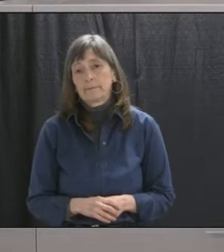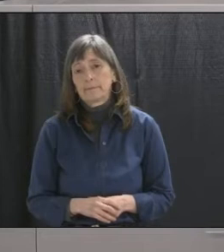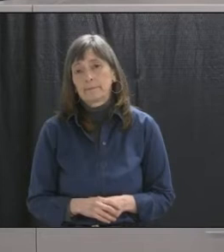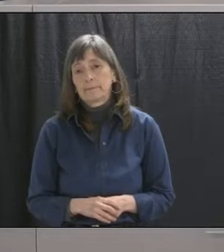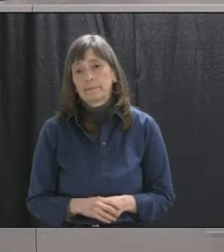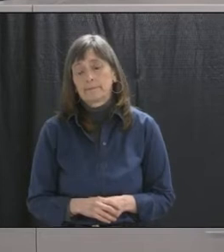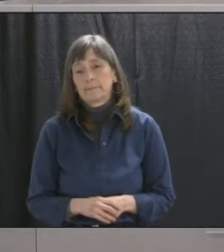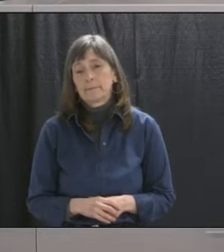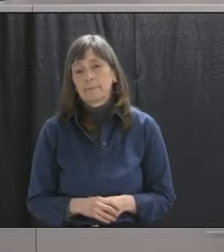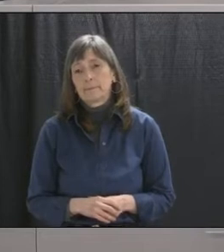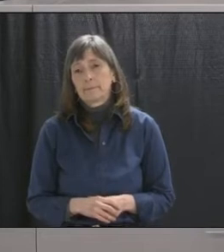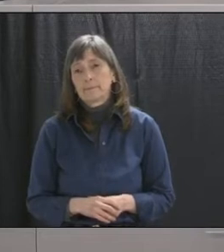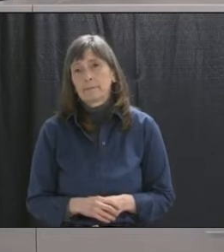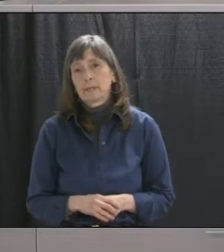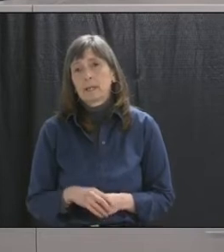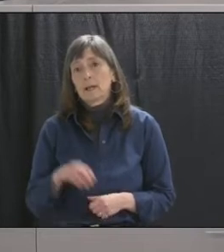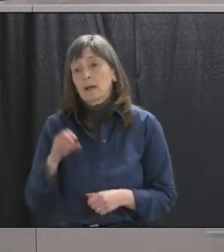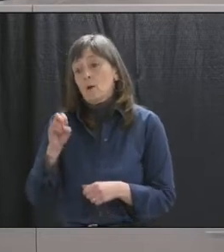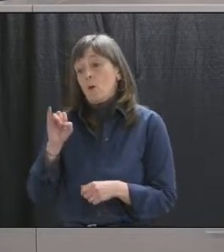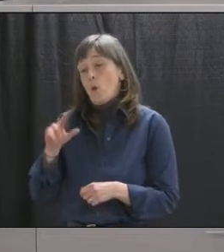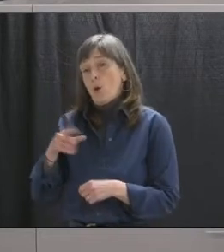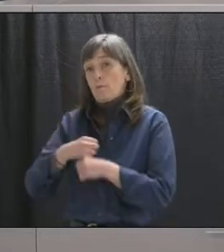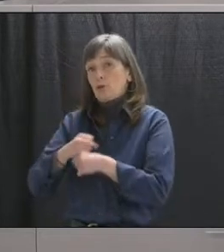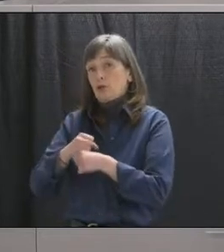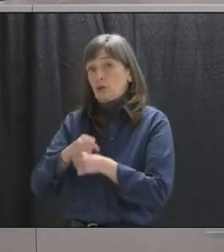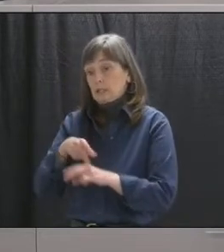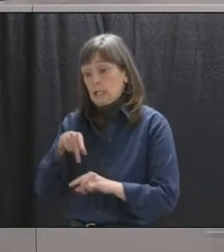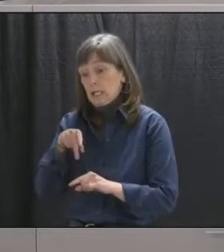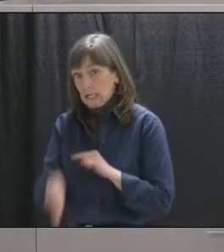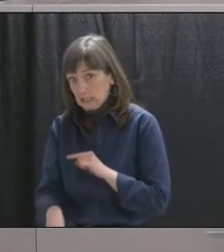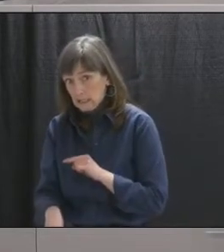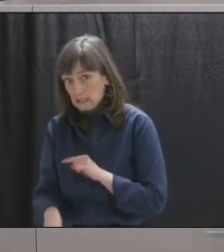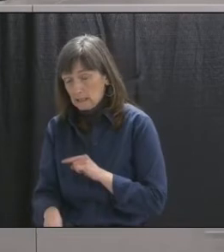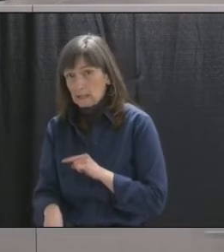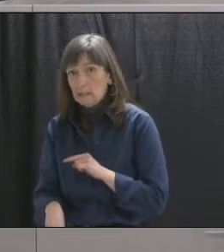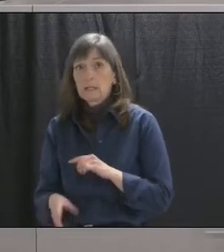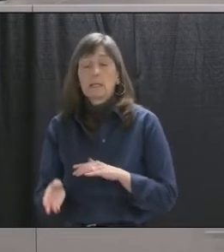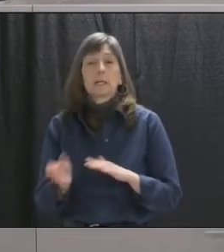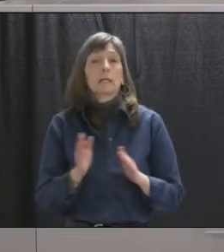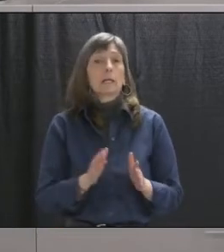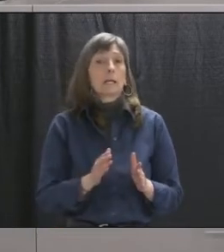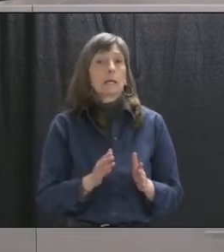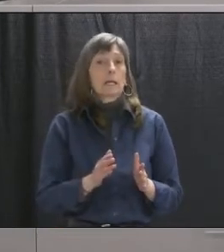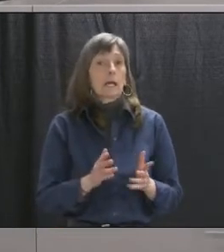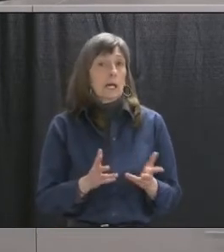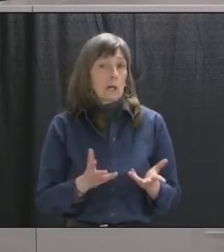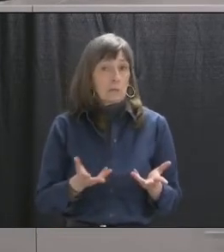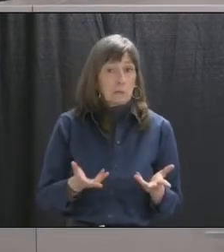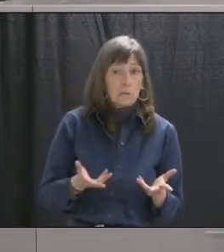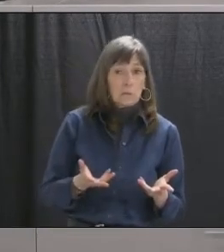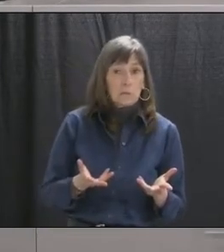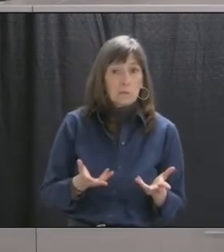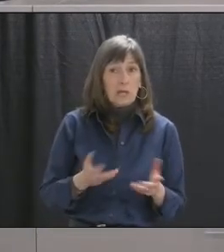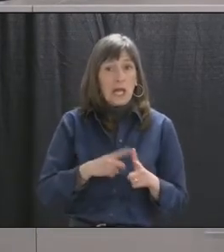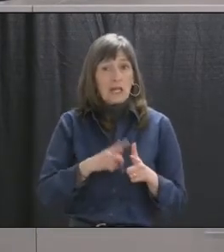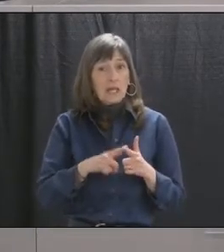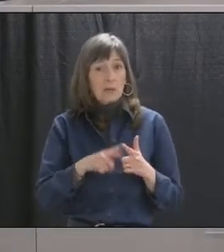to cutting production for oil, the federal government has said it's going to be up to the provinces to make decisions about whether they should cut that in order to help boost